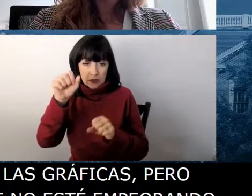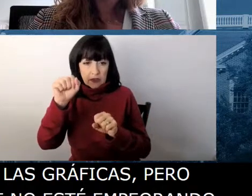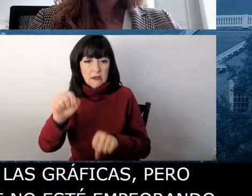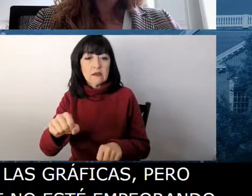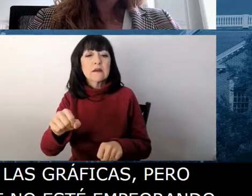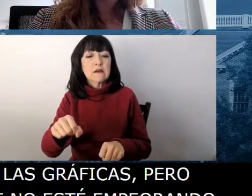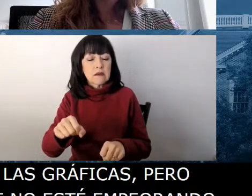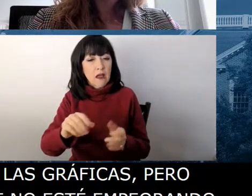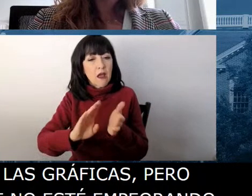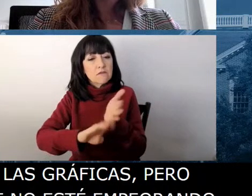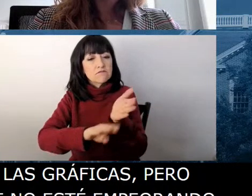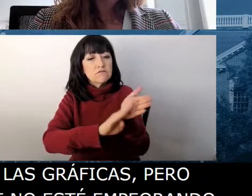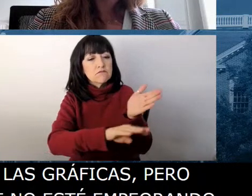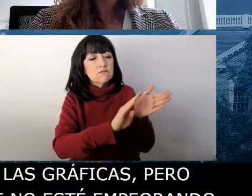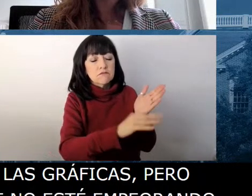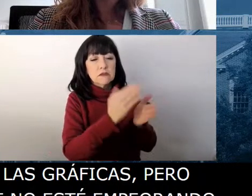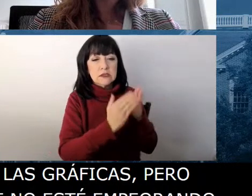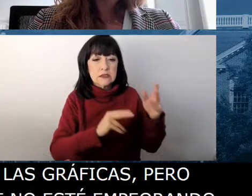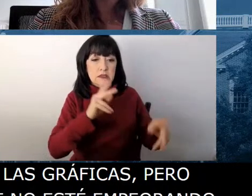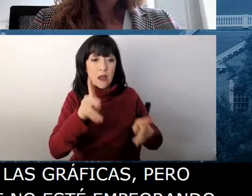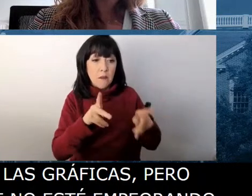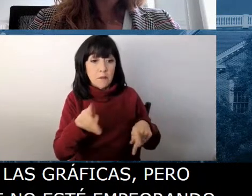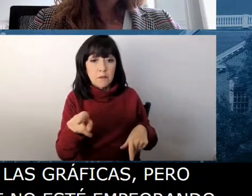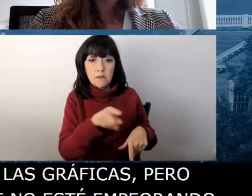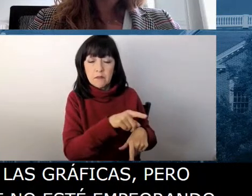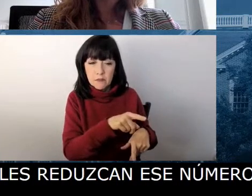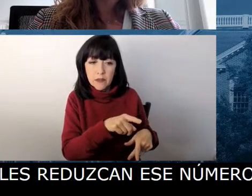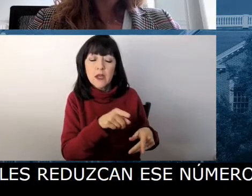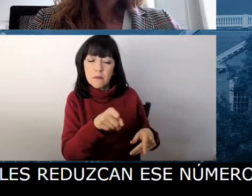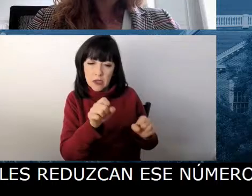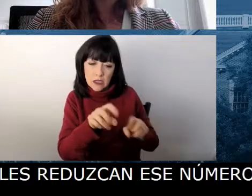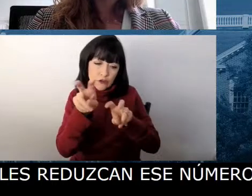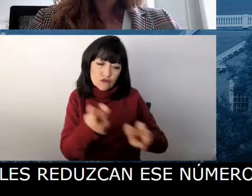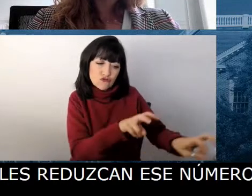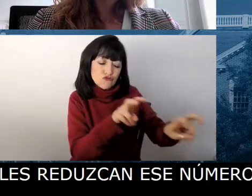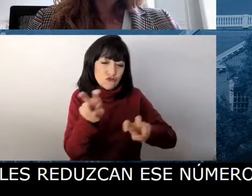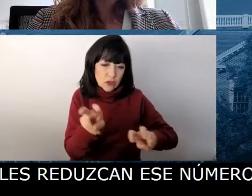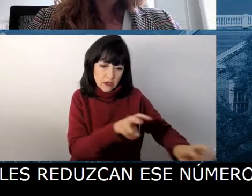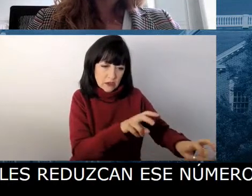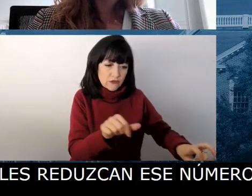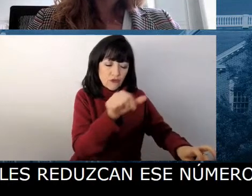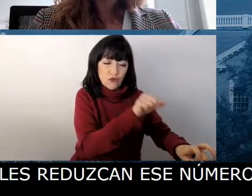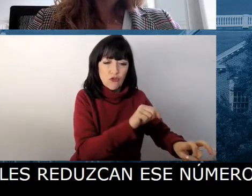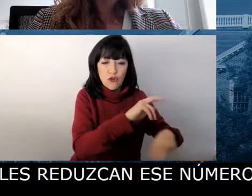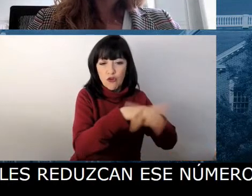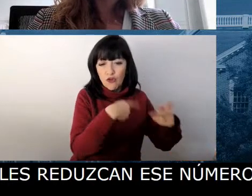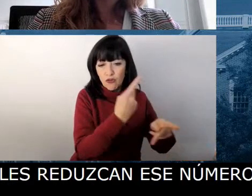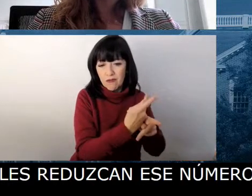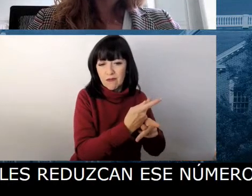we feel like we're making real progress in each of those areas.